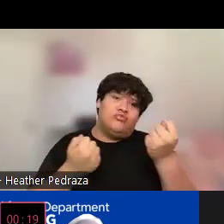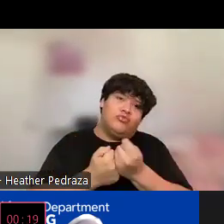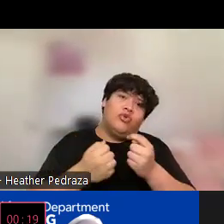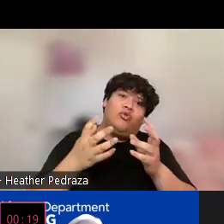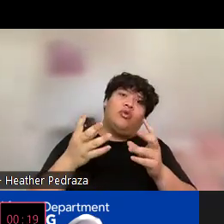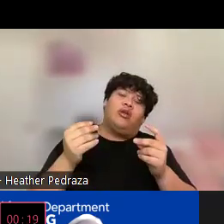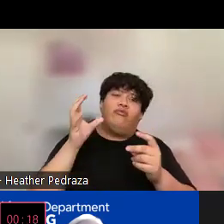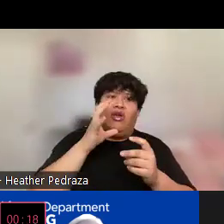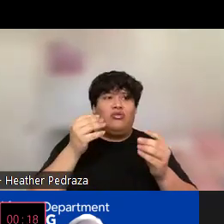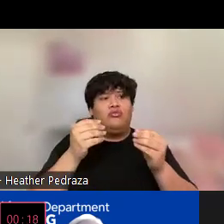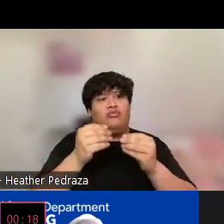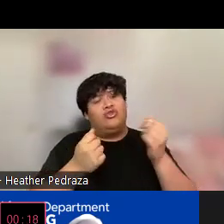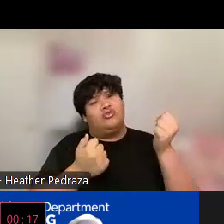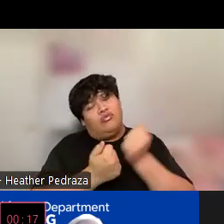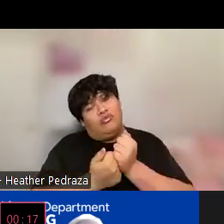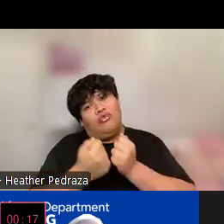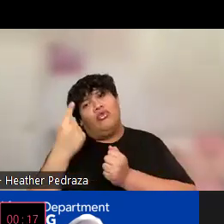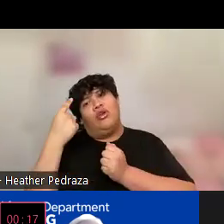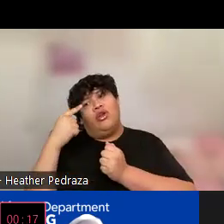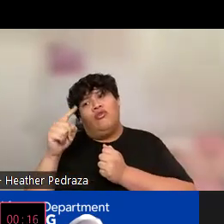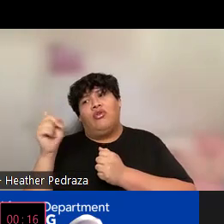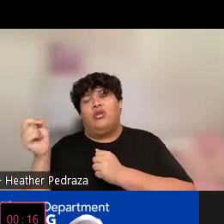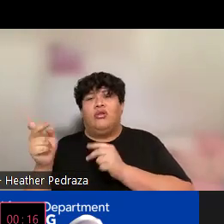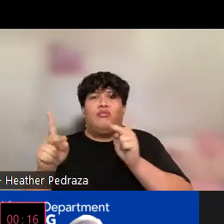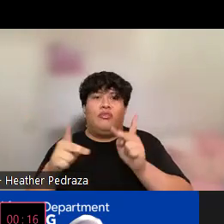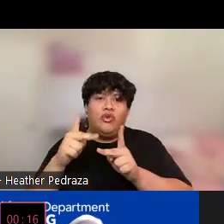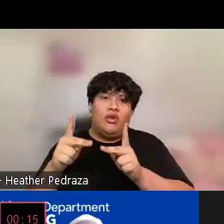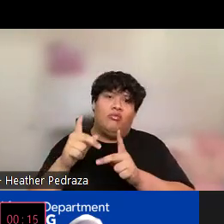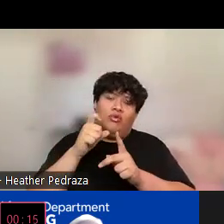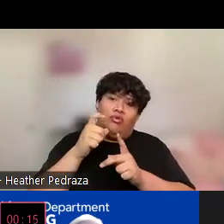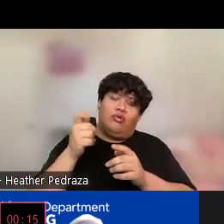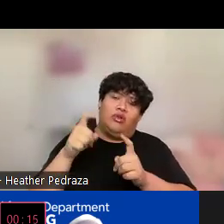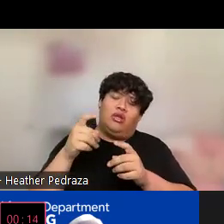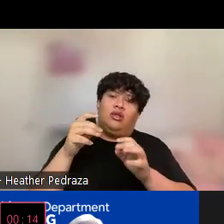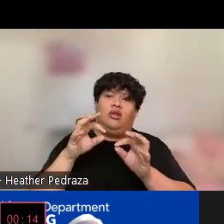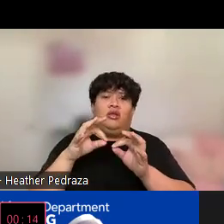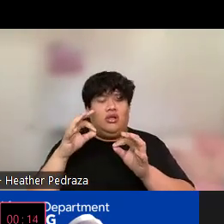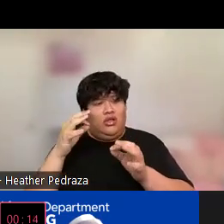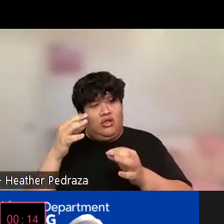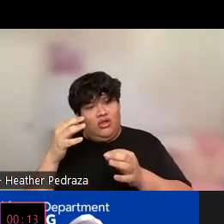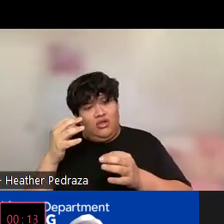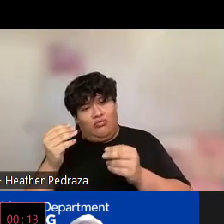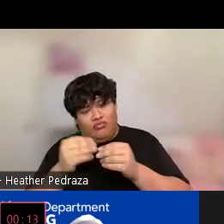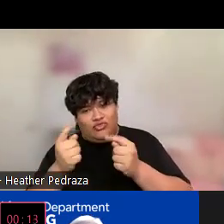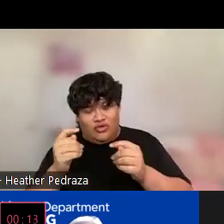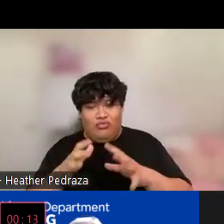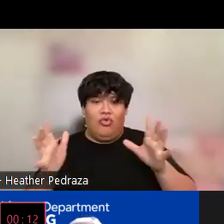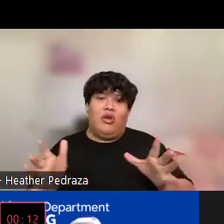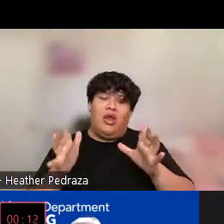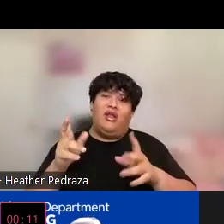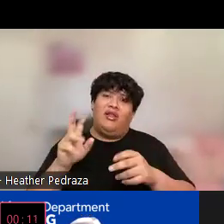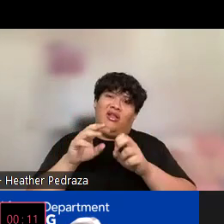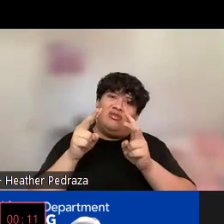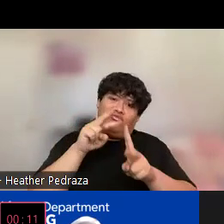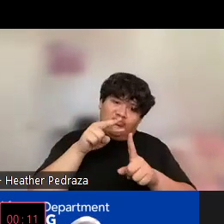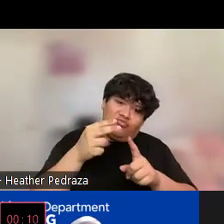finding some support for these entities, resident council and family council, and do some proactive monitoring on how